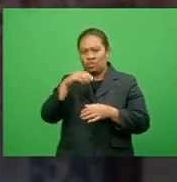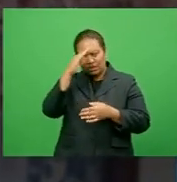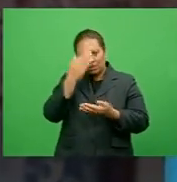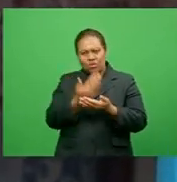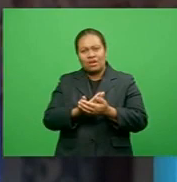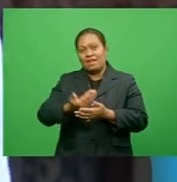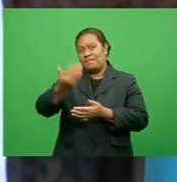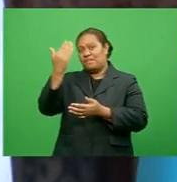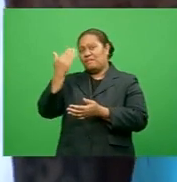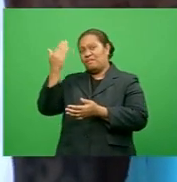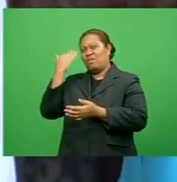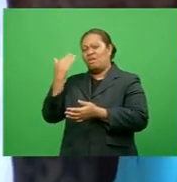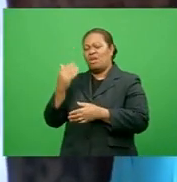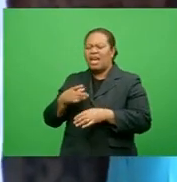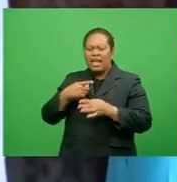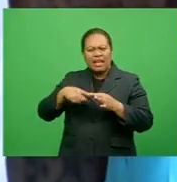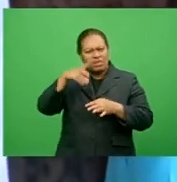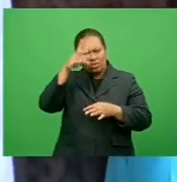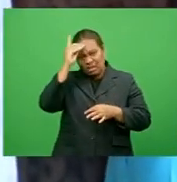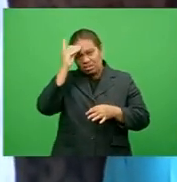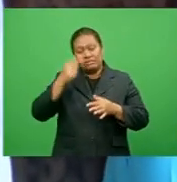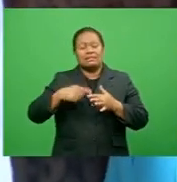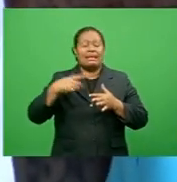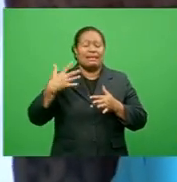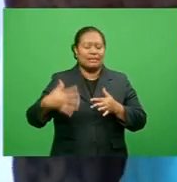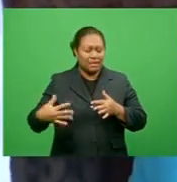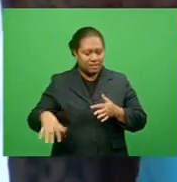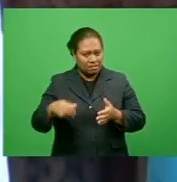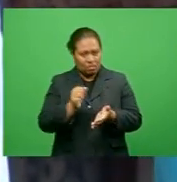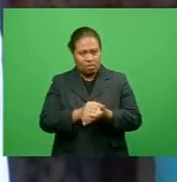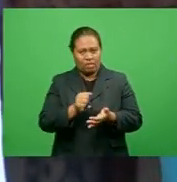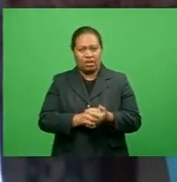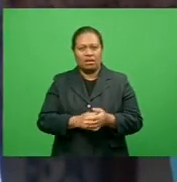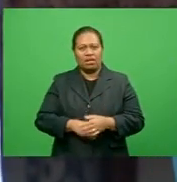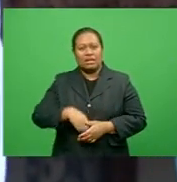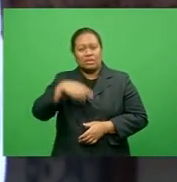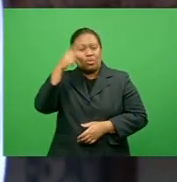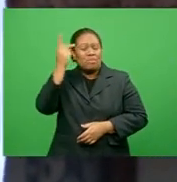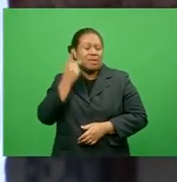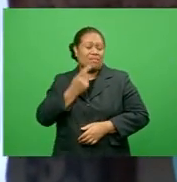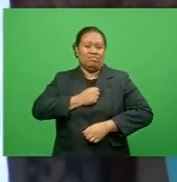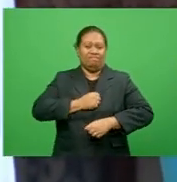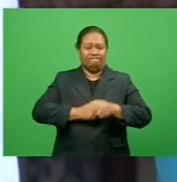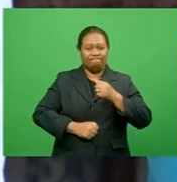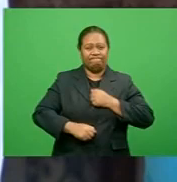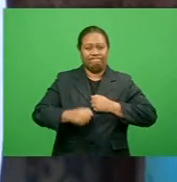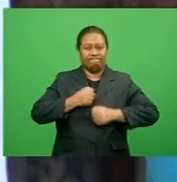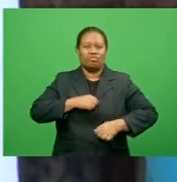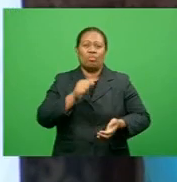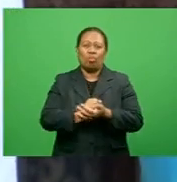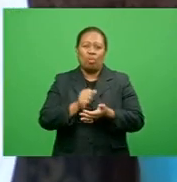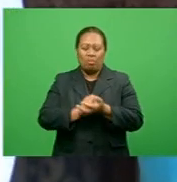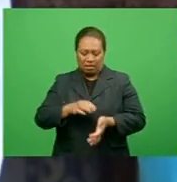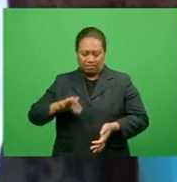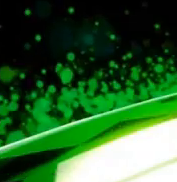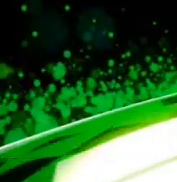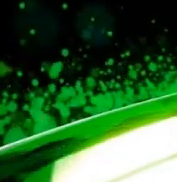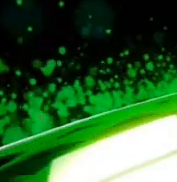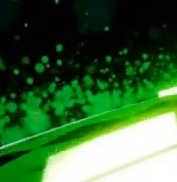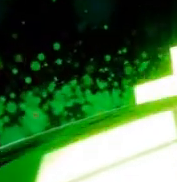time, education was very costly and our parents had to fork out a lot of money to send us to